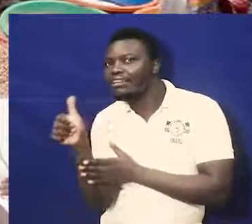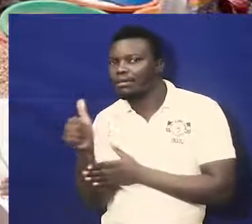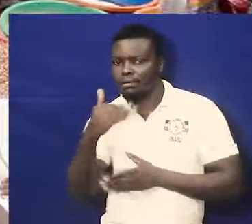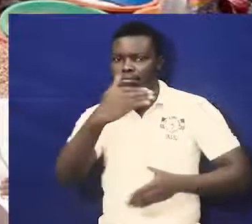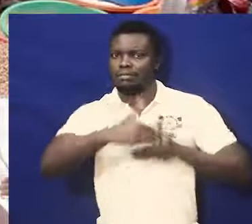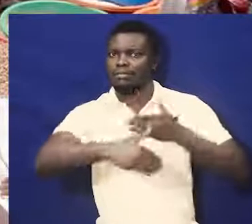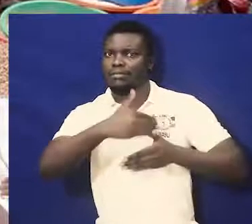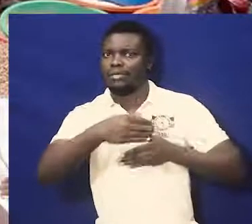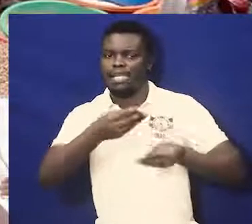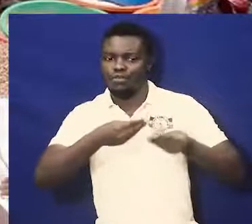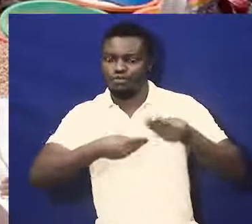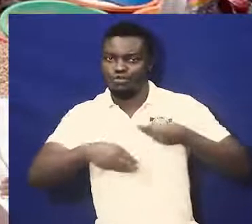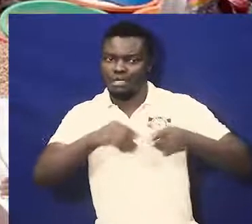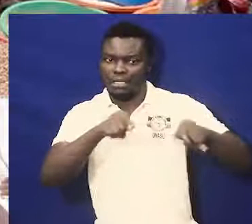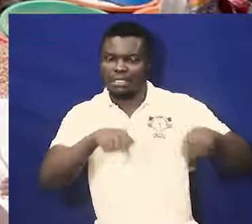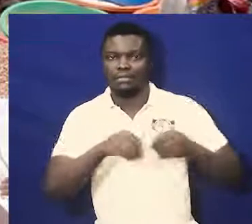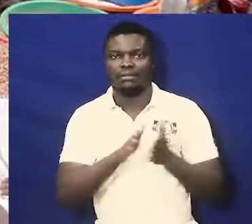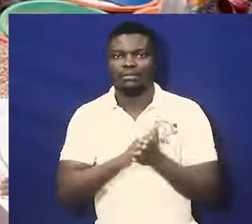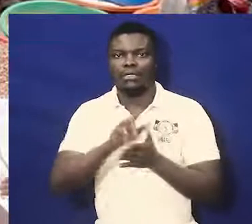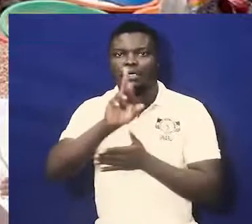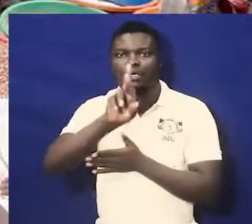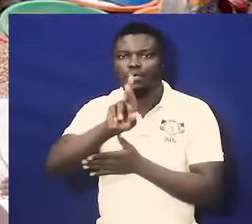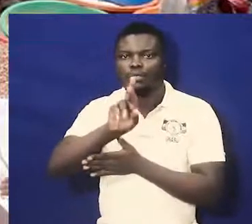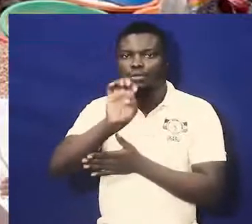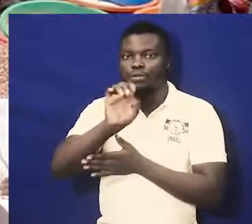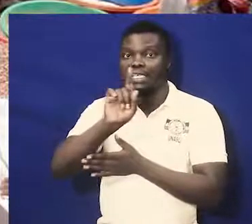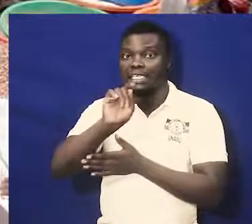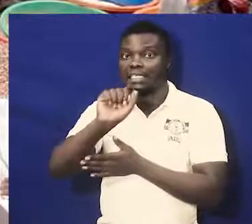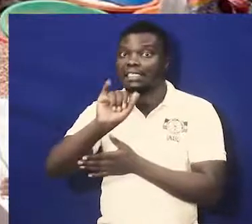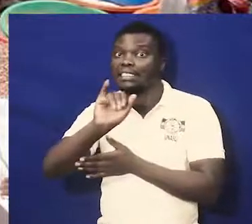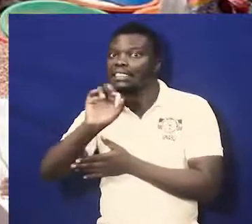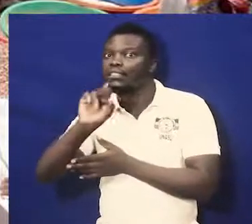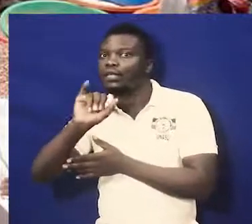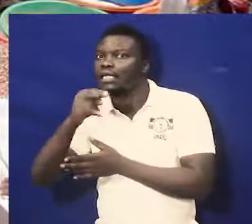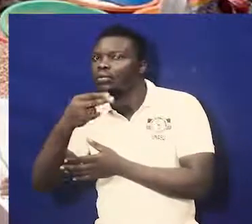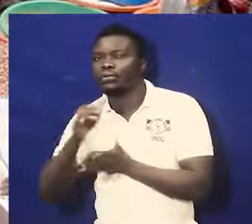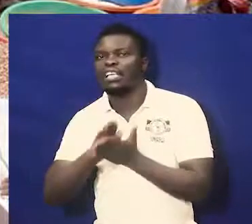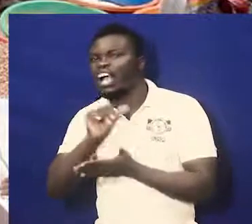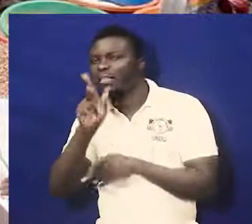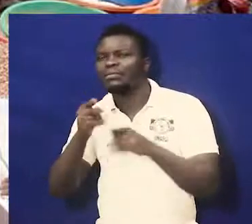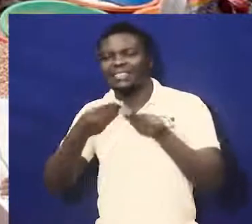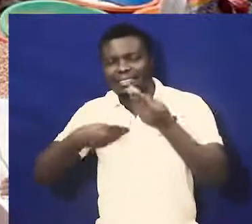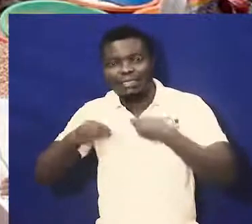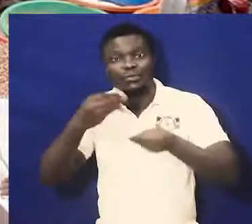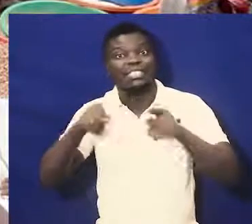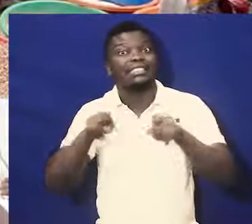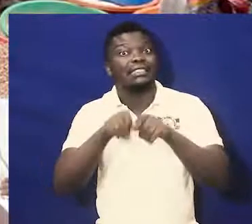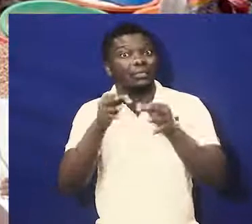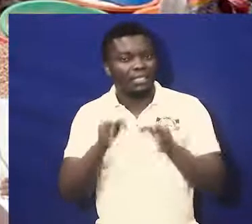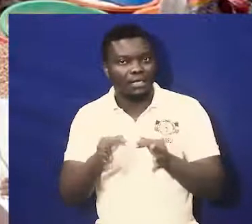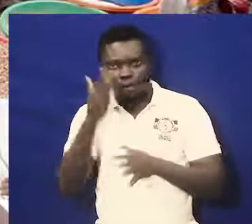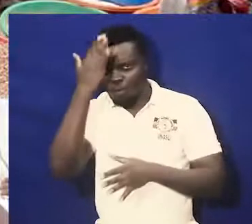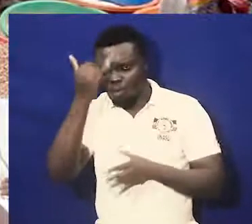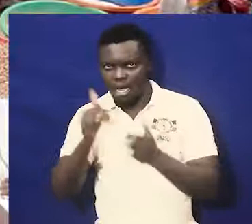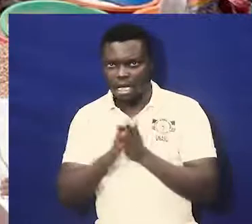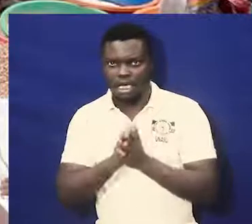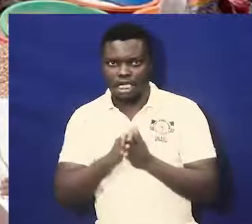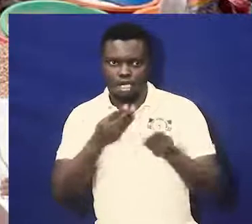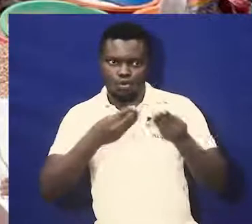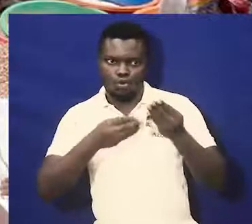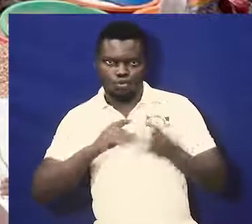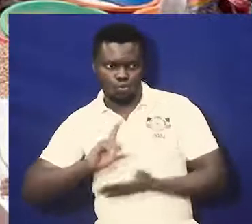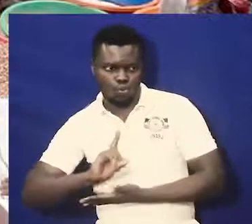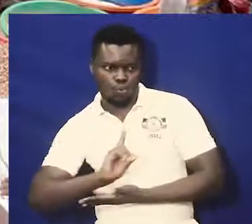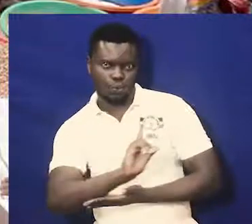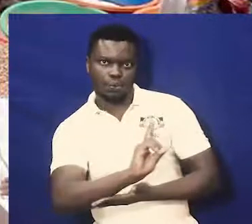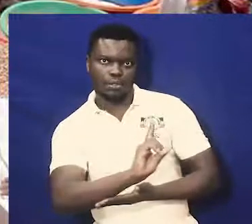shop. And these people are also selling in retail because you can buy from them